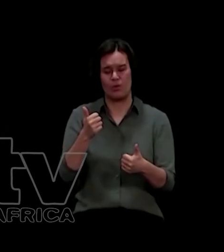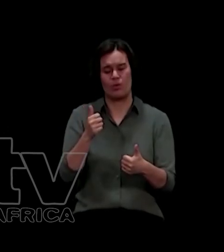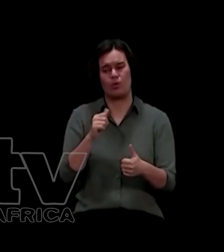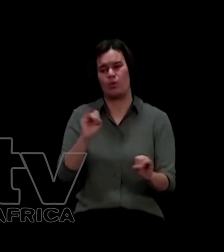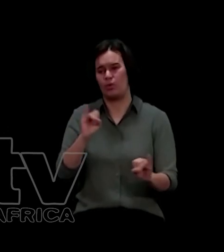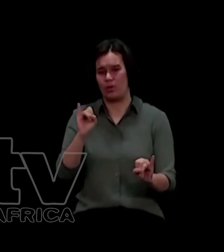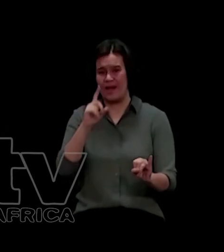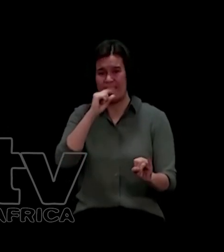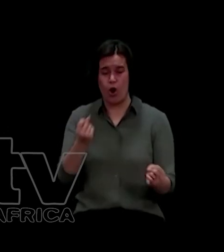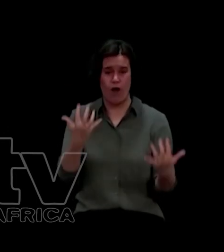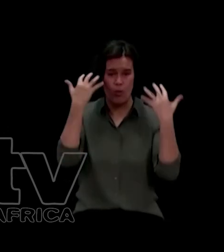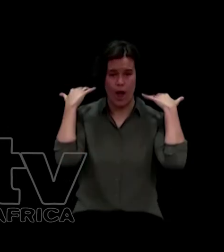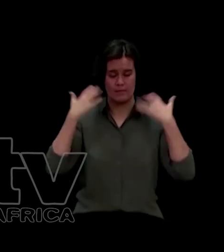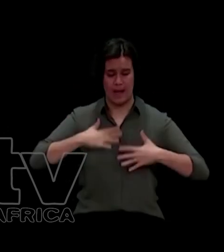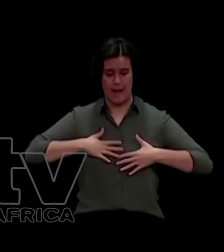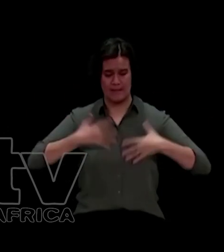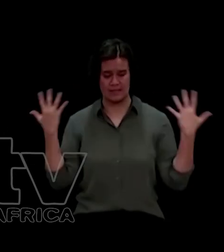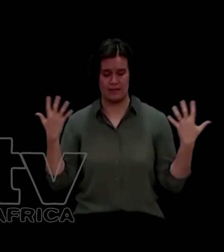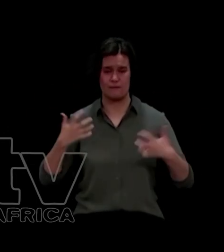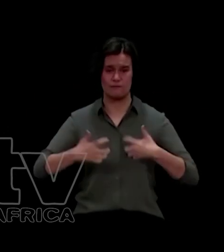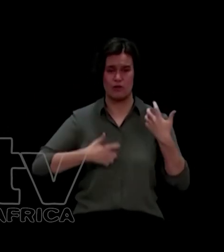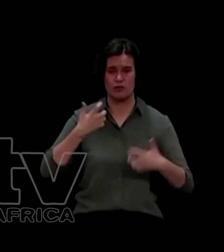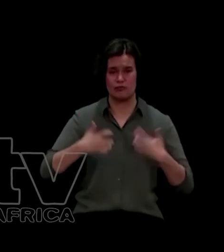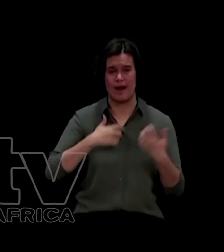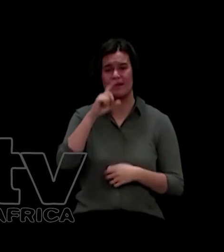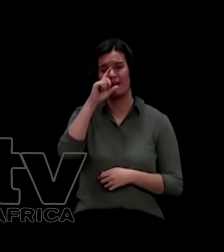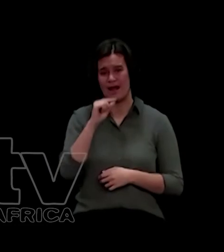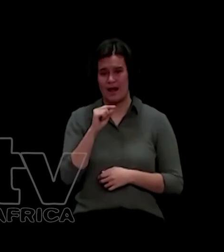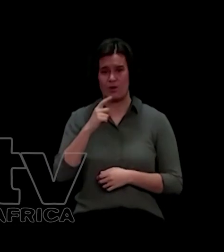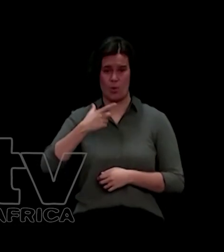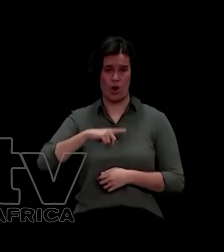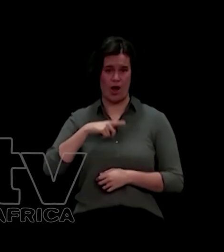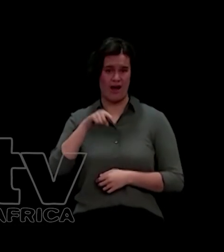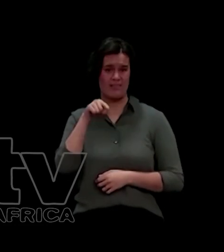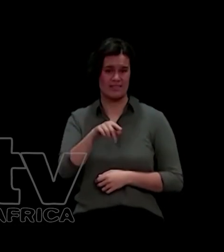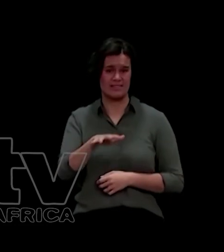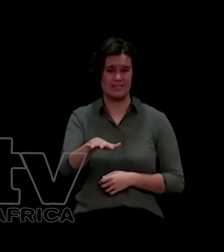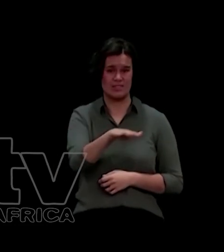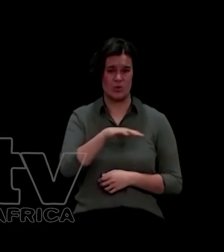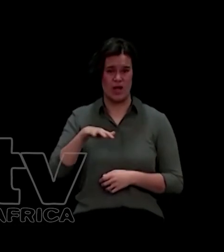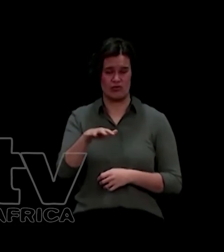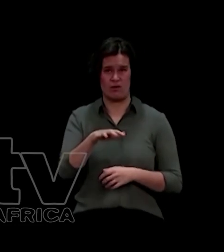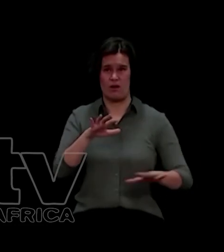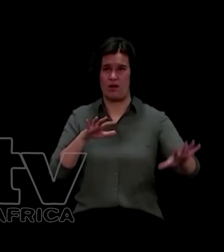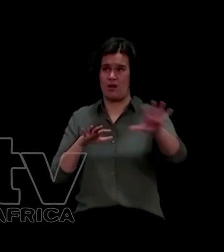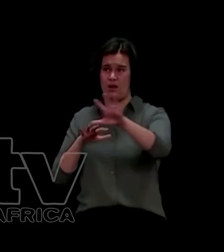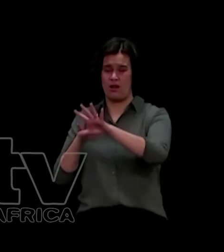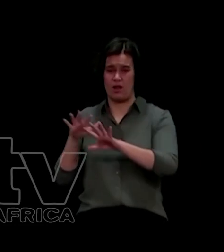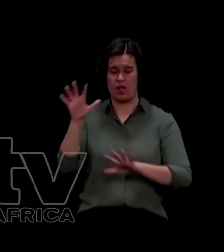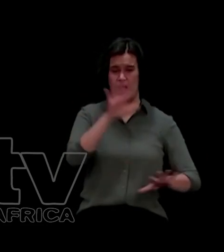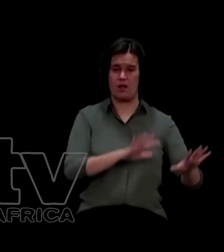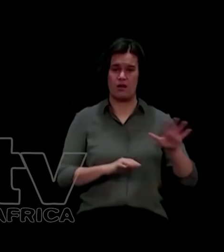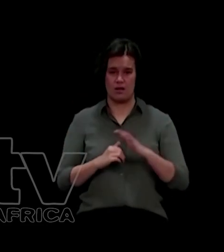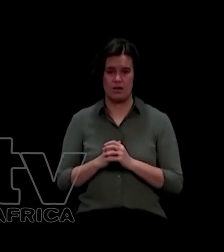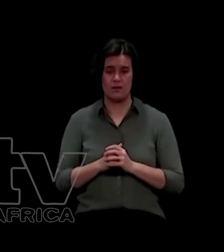feel overwhelmed, feel upset or even to feel frustrated, because this situation is often all of those things. But there are